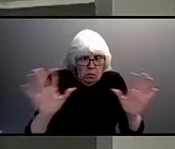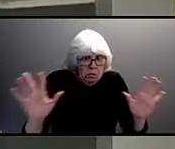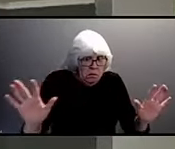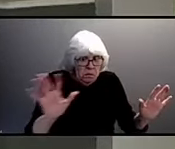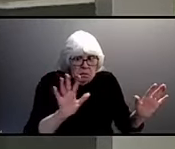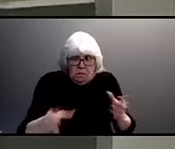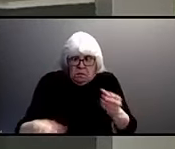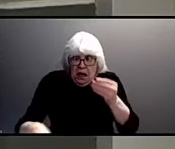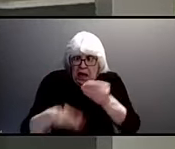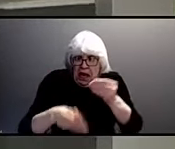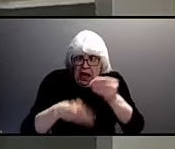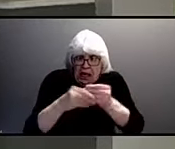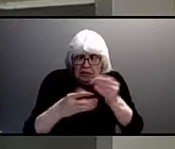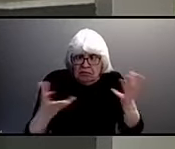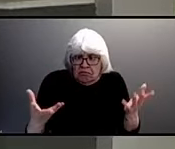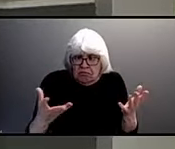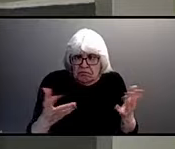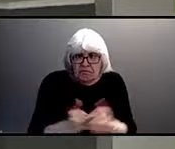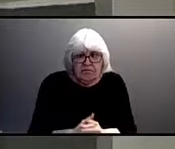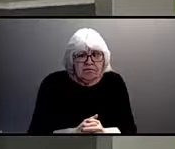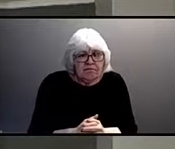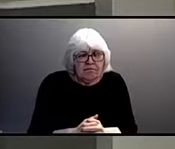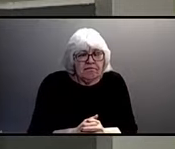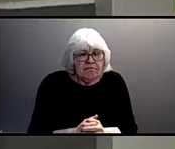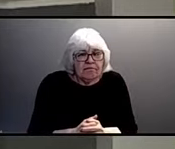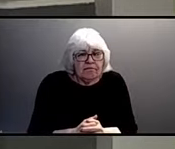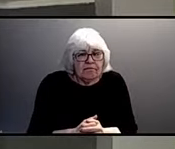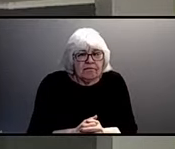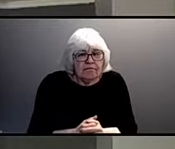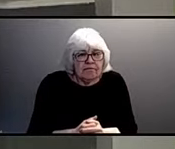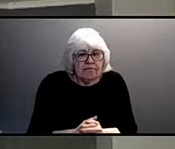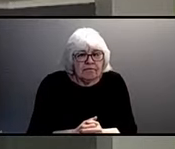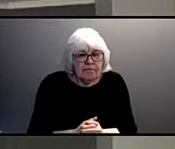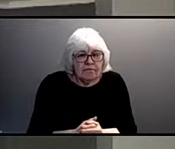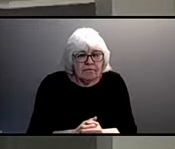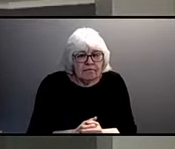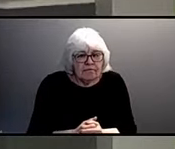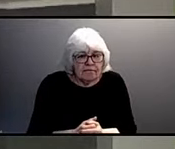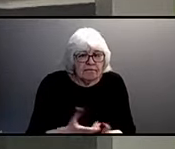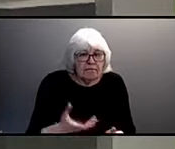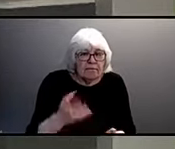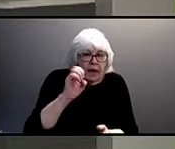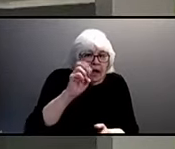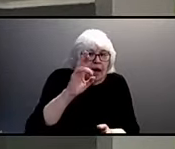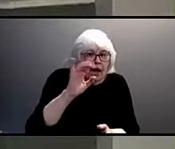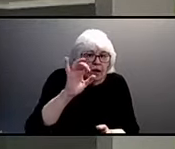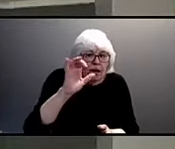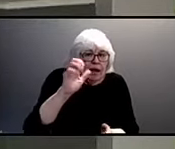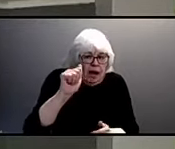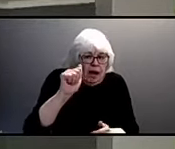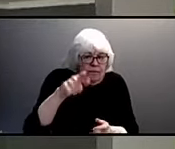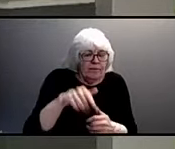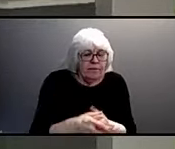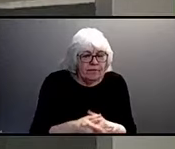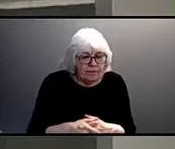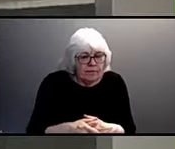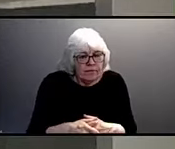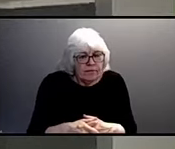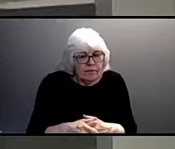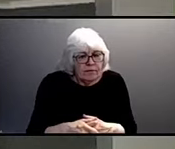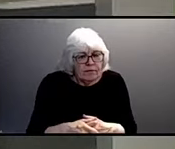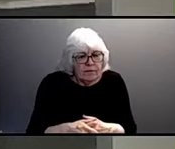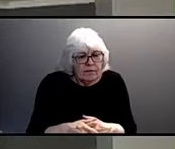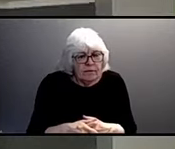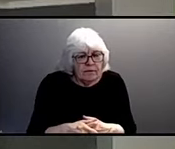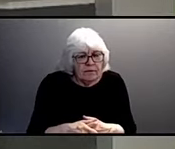time. I would like Erica Fleck to come up and have a few words. Sorry, and Councillor Lovelace just